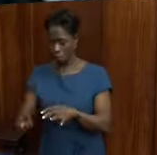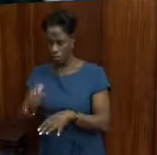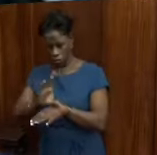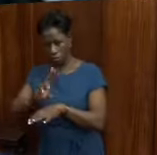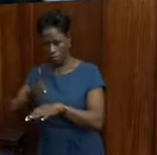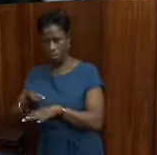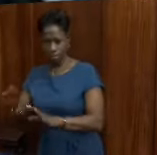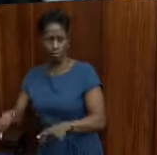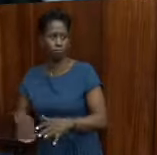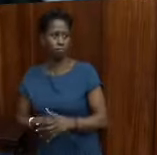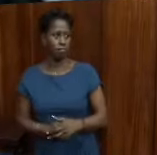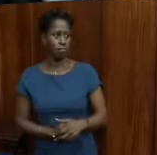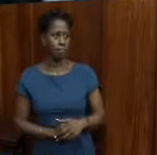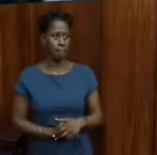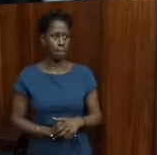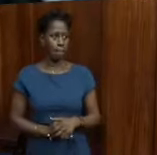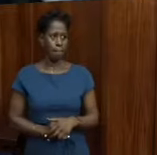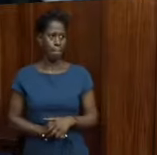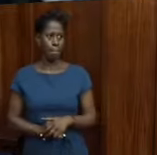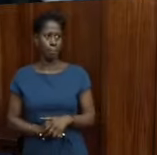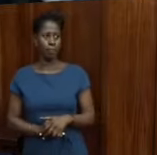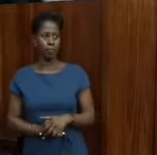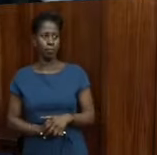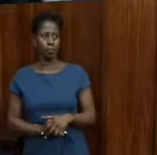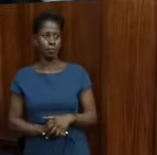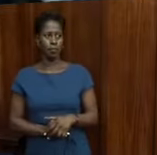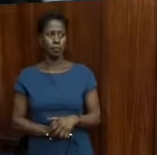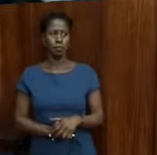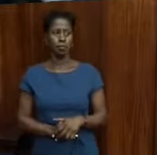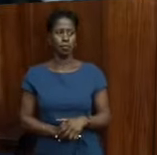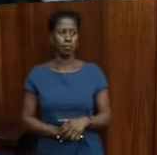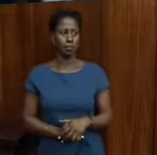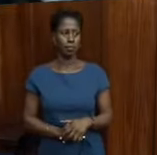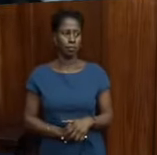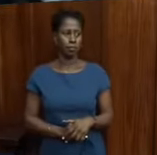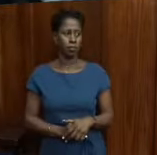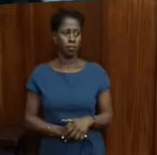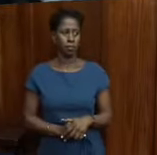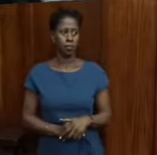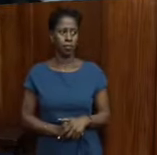an initiative of the Labour Party government since 1997.